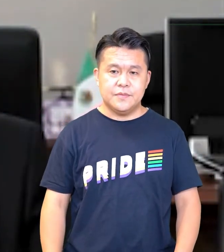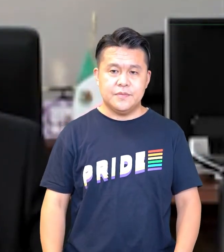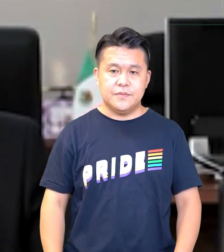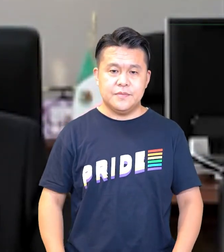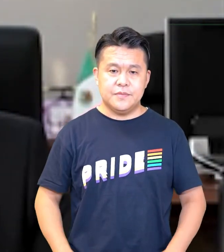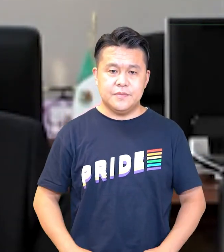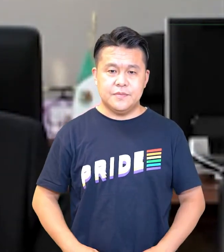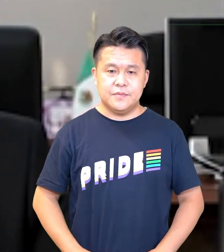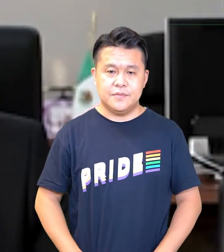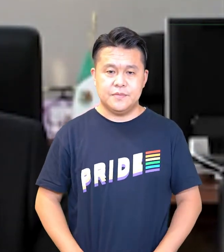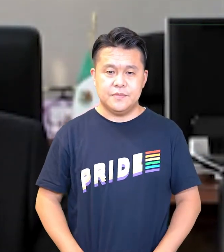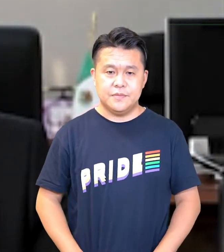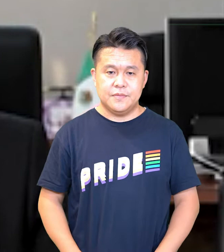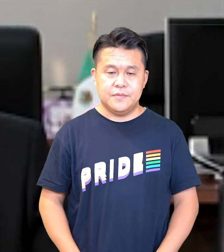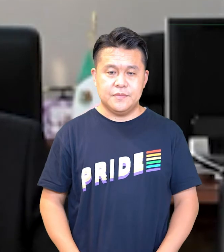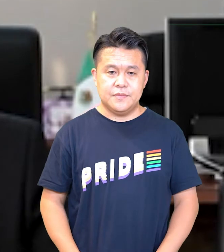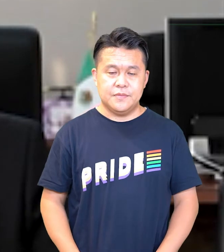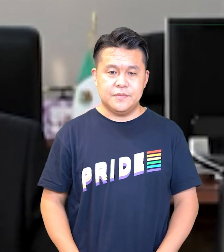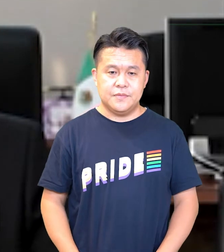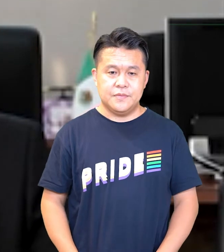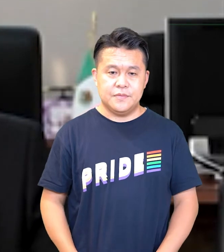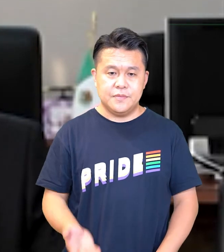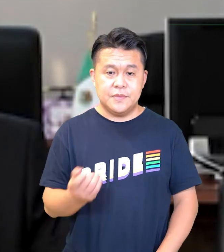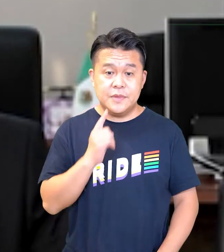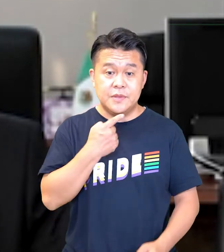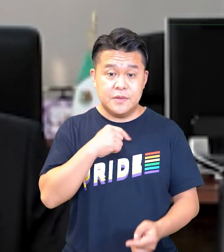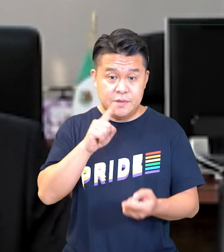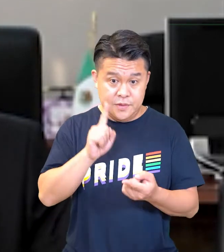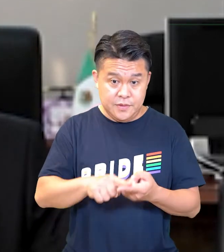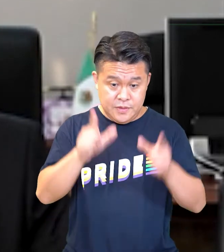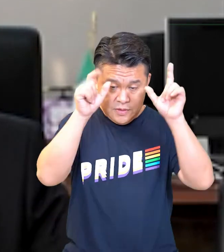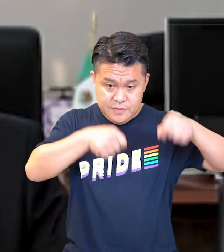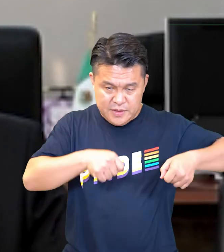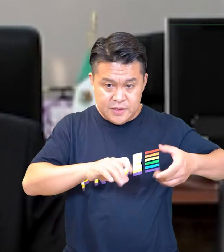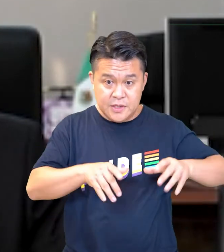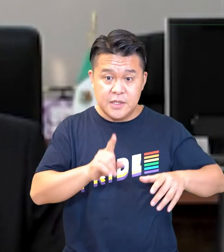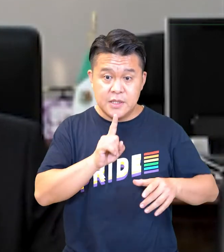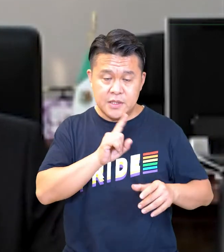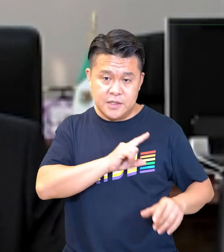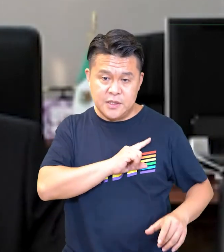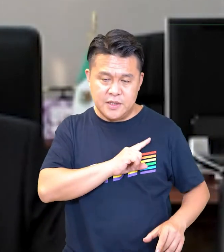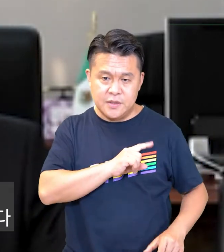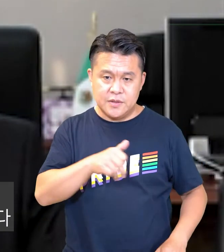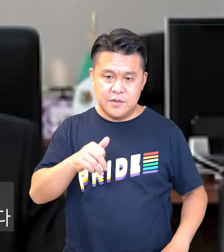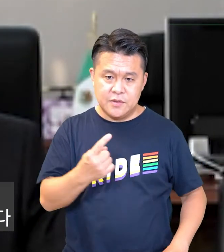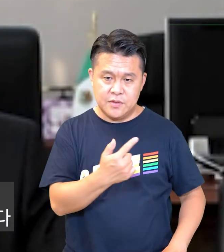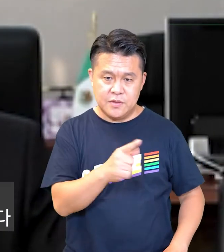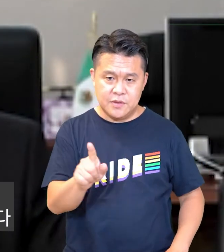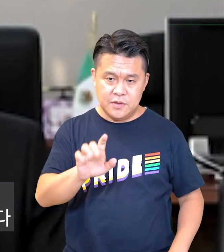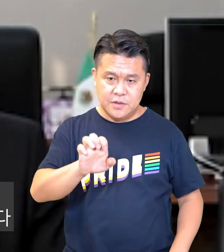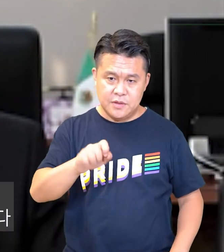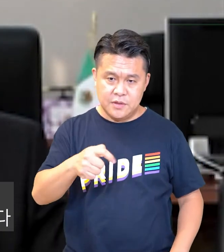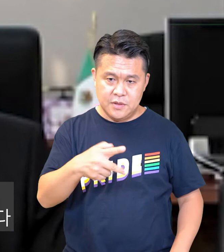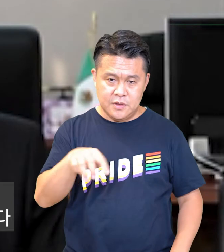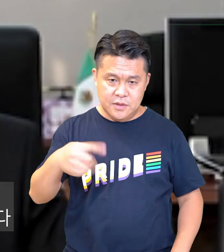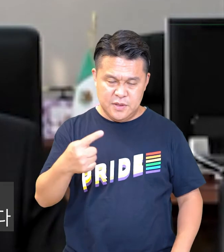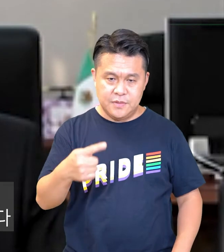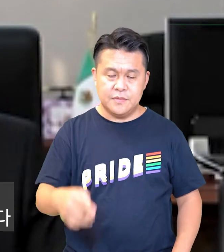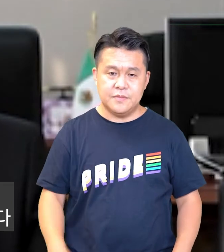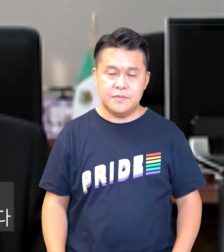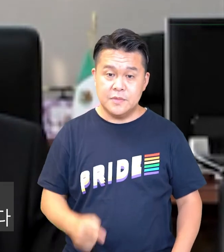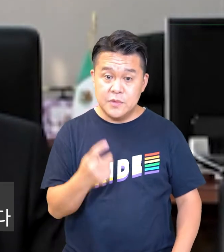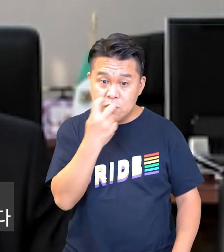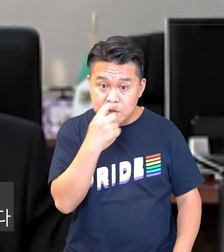Discrimination, CONAPRED, as I mentioned its name in Spanish. The national survey